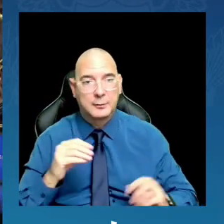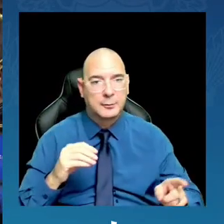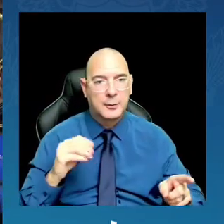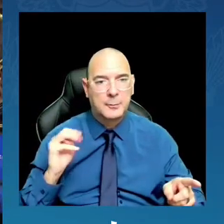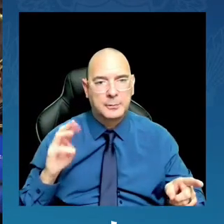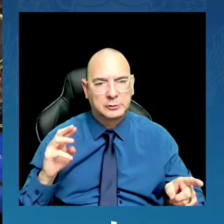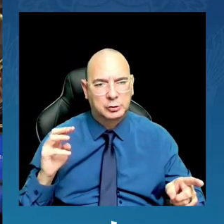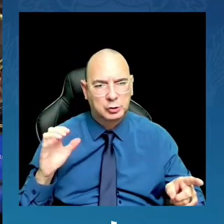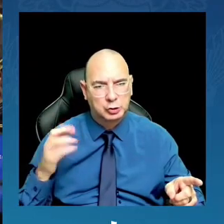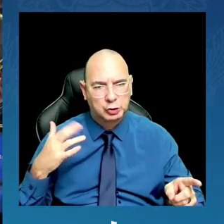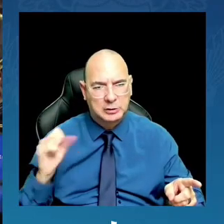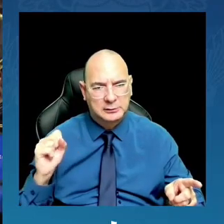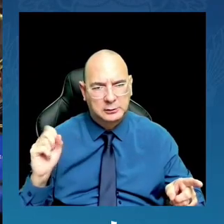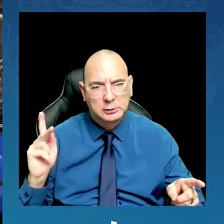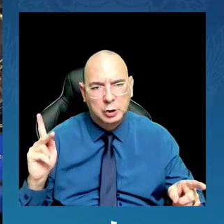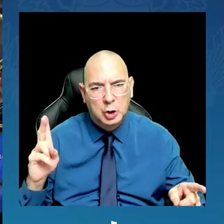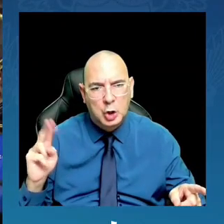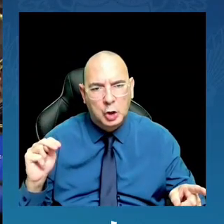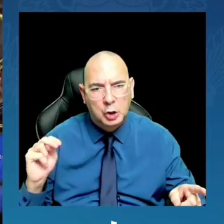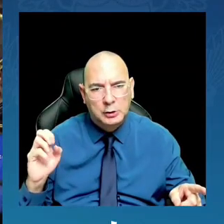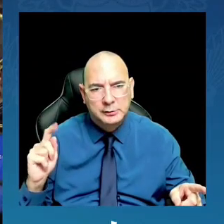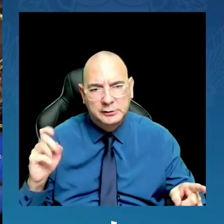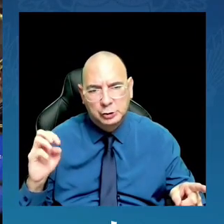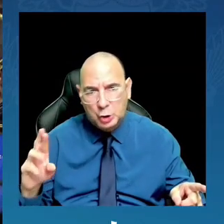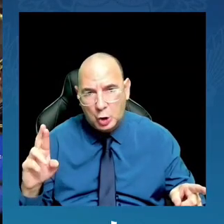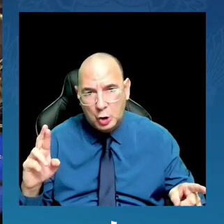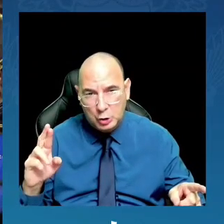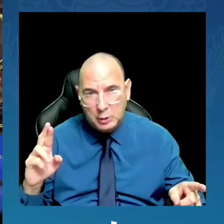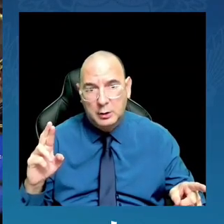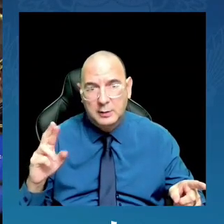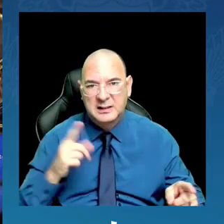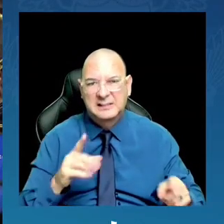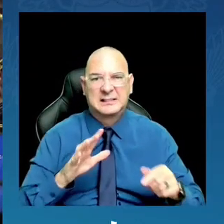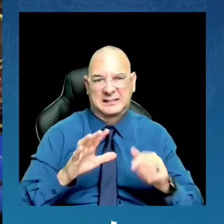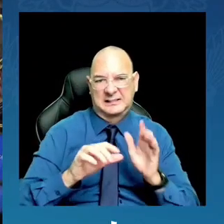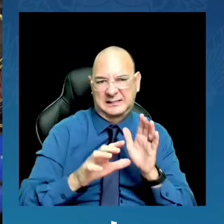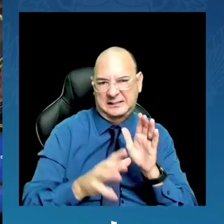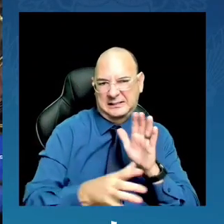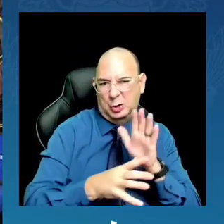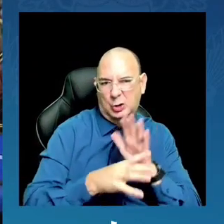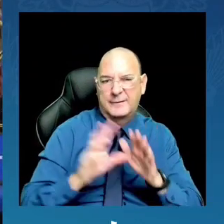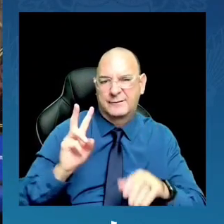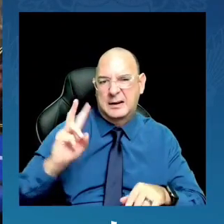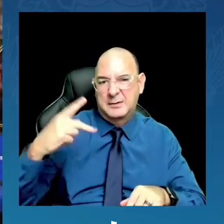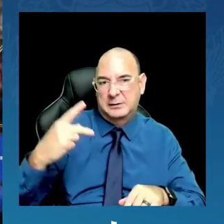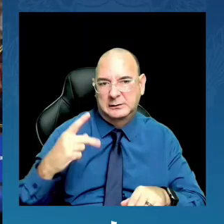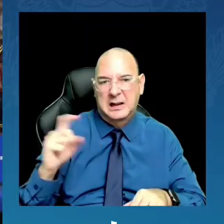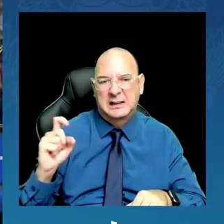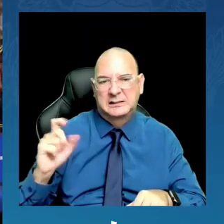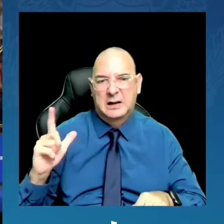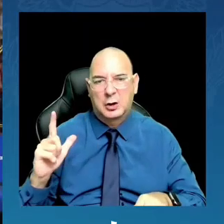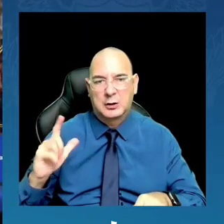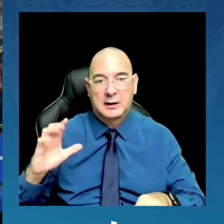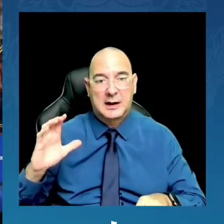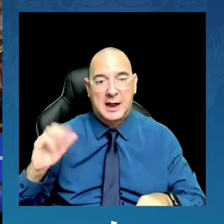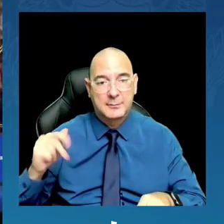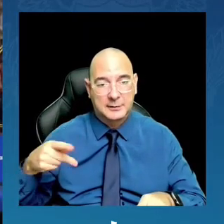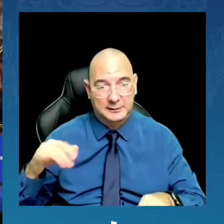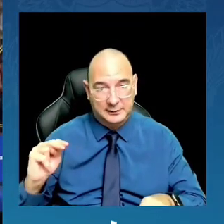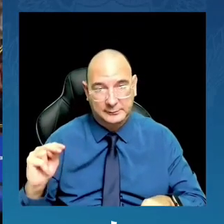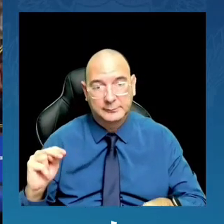Kunstadter, please, who is the Senior Vice President at XL Catlin. And we have Mr.